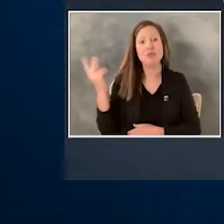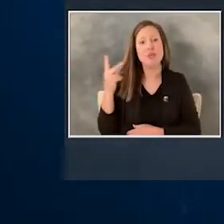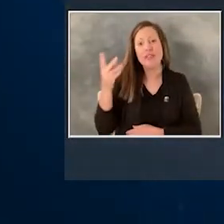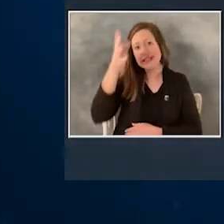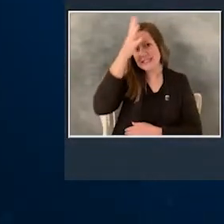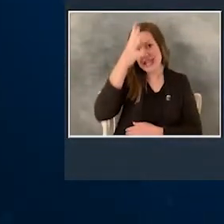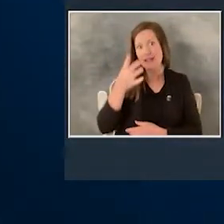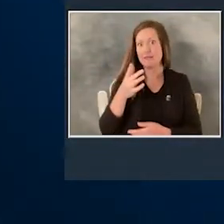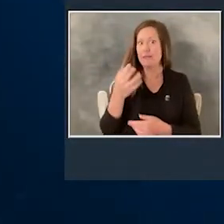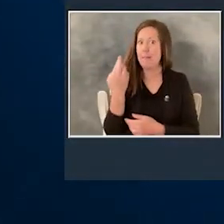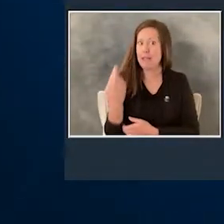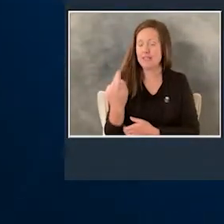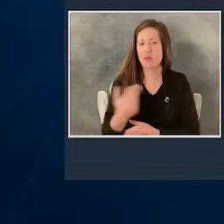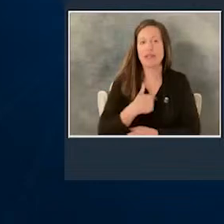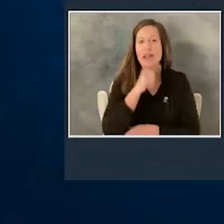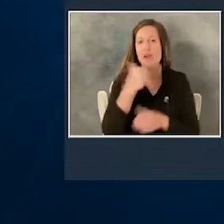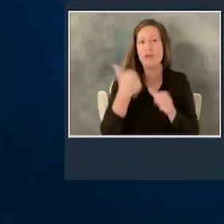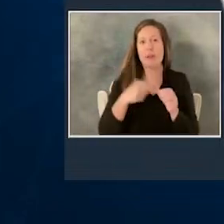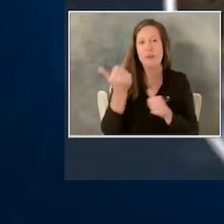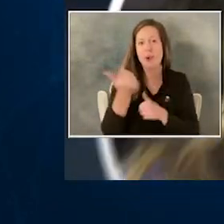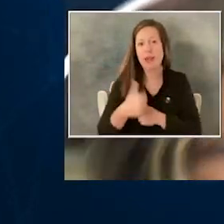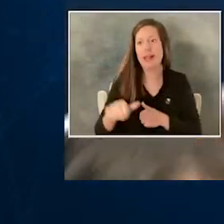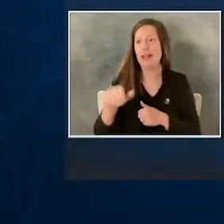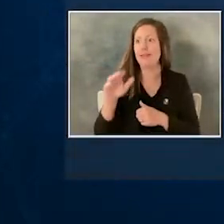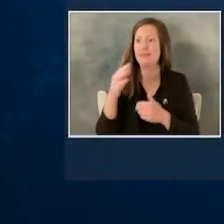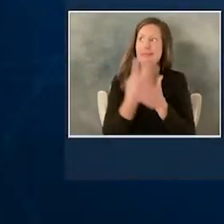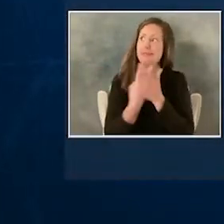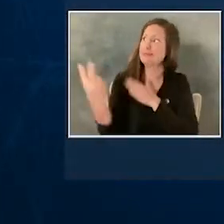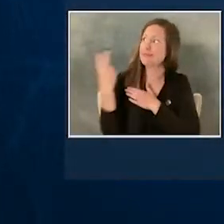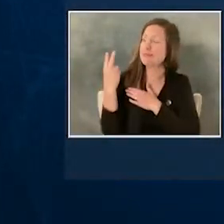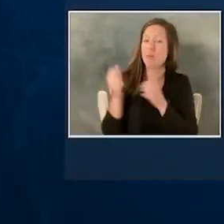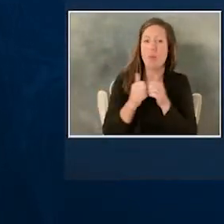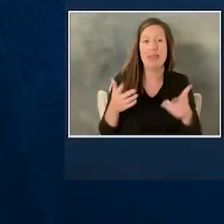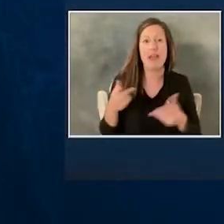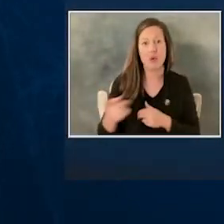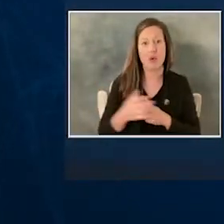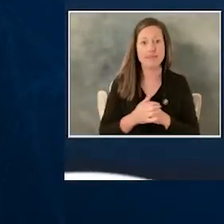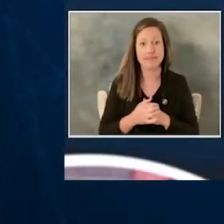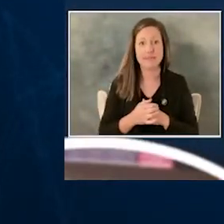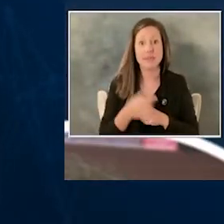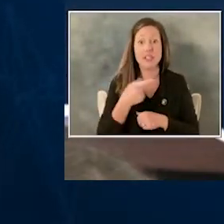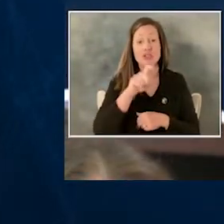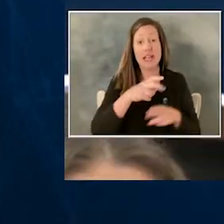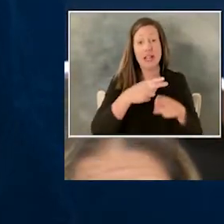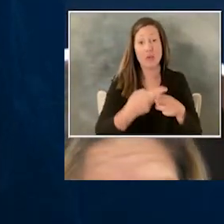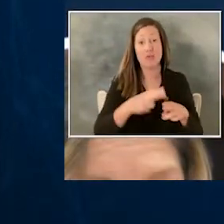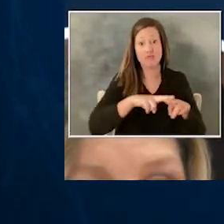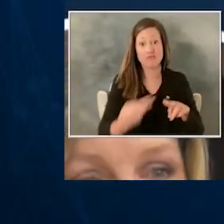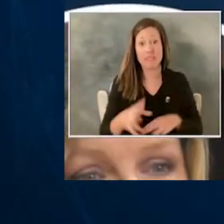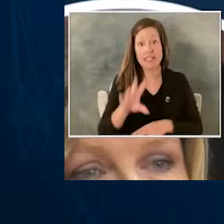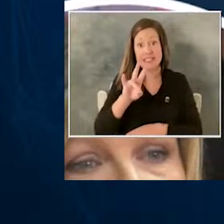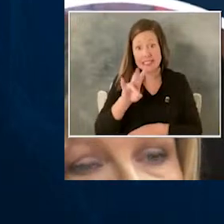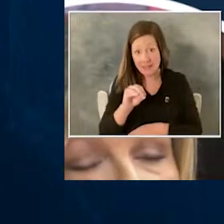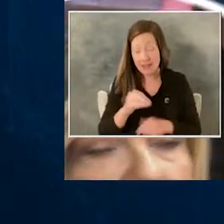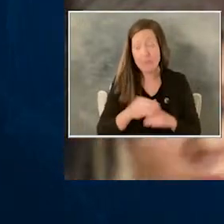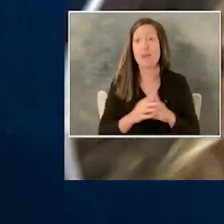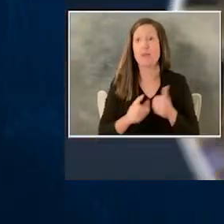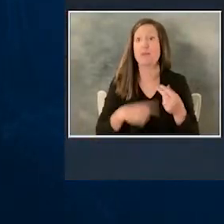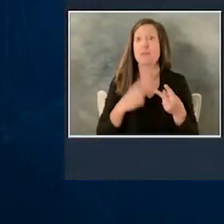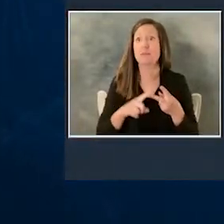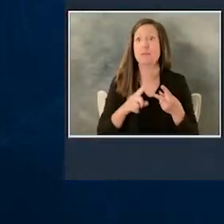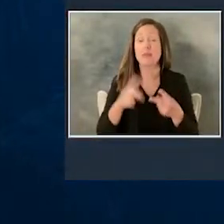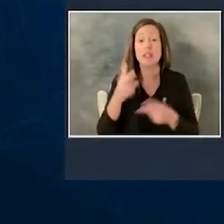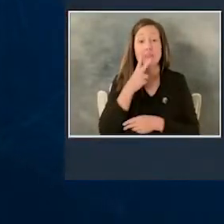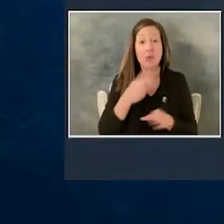don't remember any childhood memory without her. She had to drop 70 pounds, quit smoking, and she did. It was